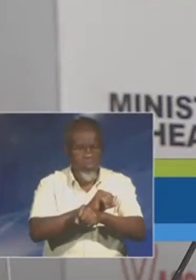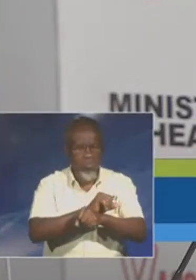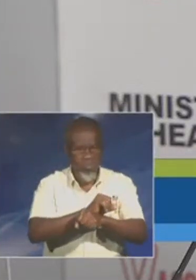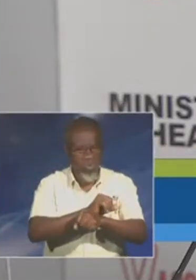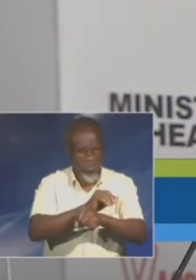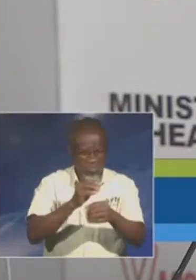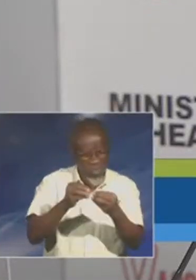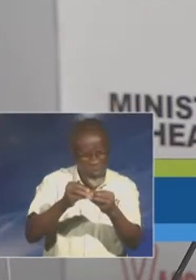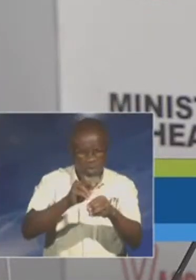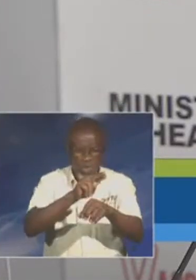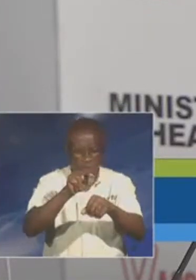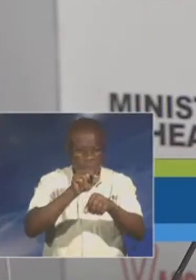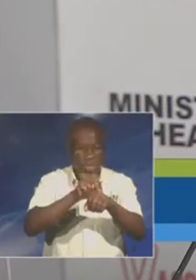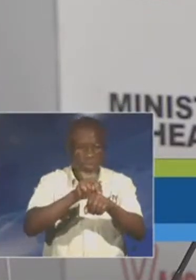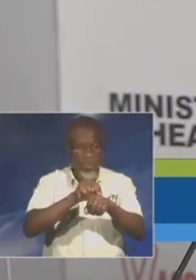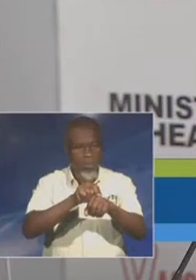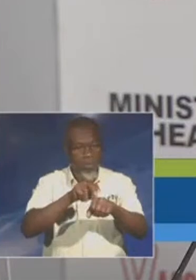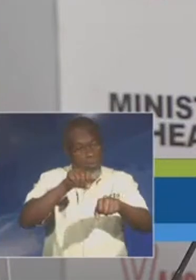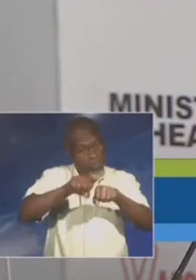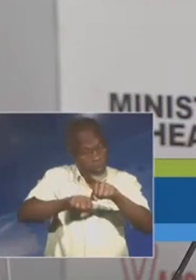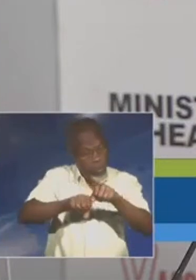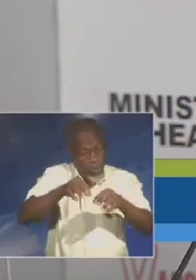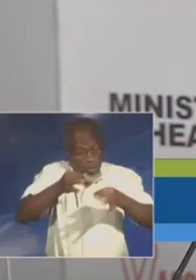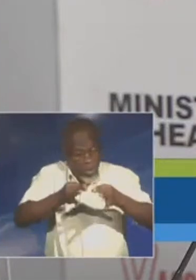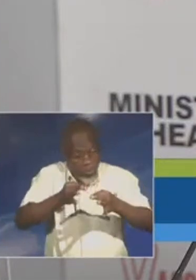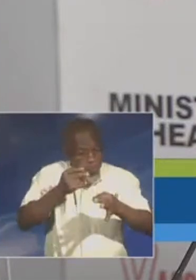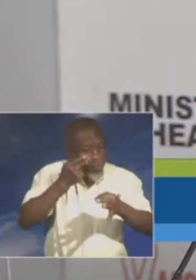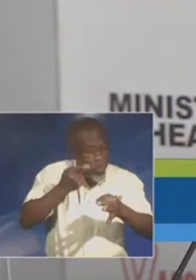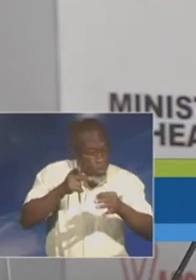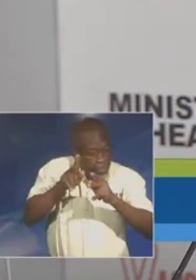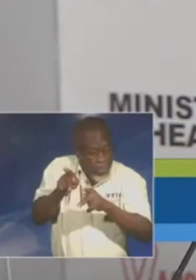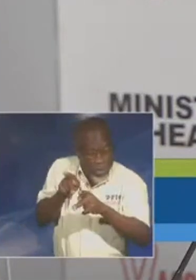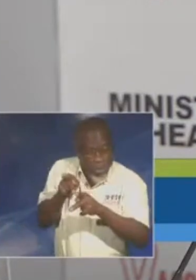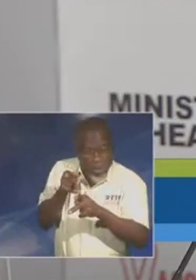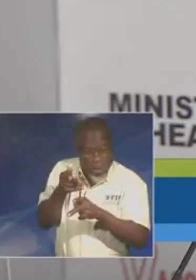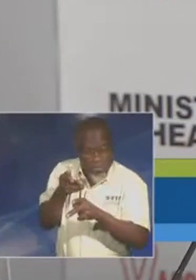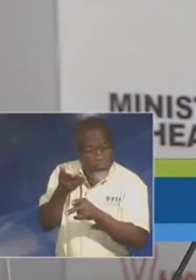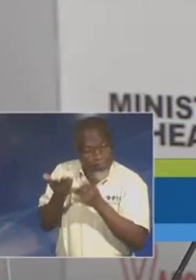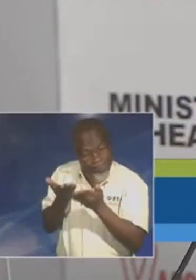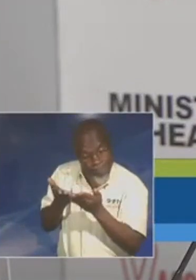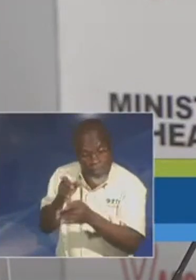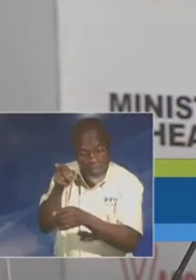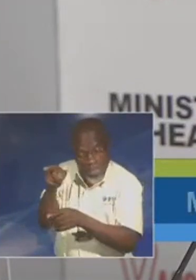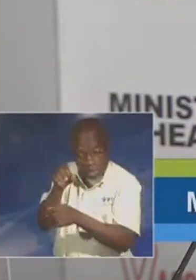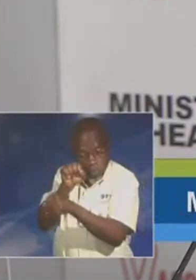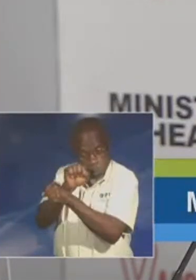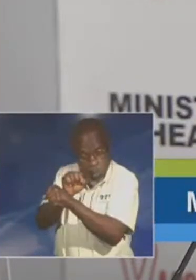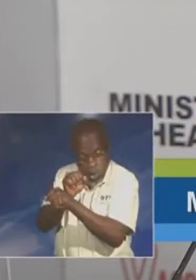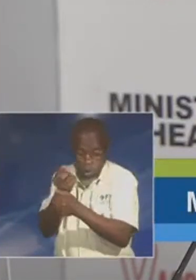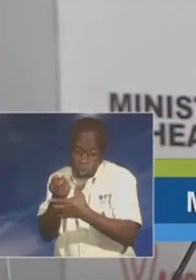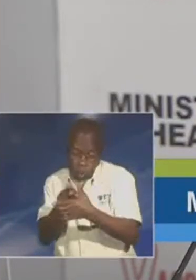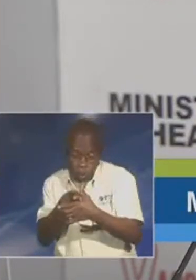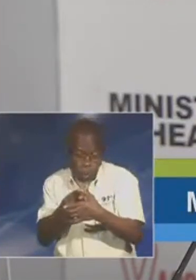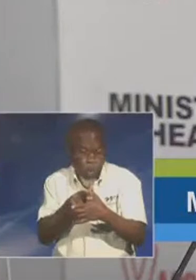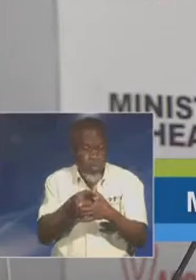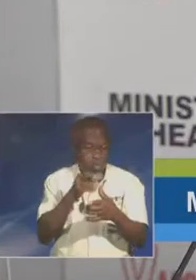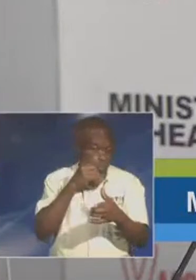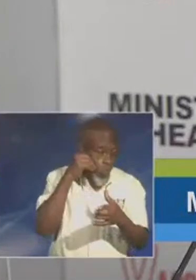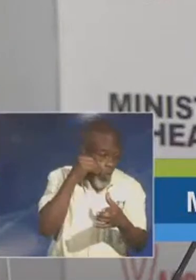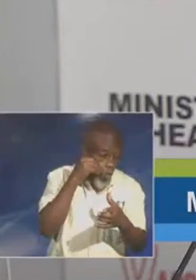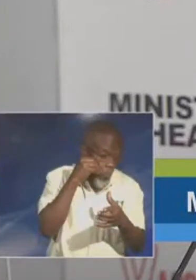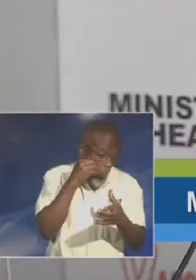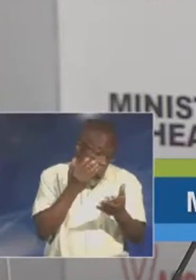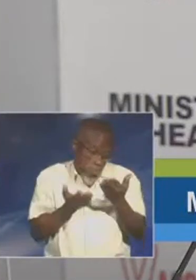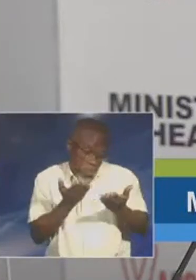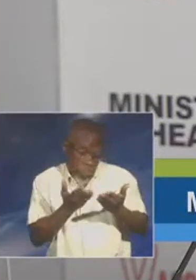if you do observe someone in your home or in your workplace or a friend with symptoms that